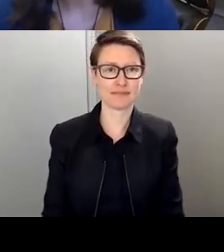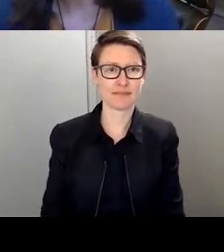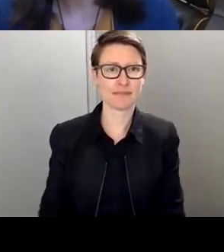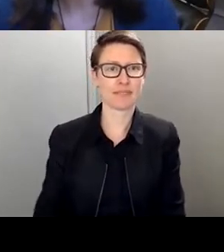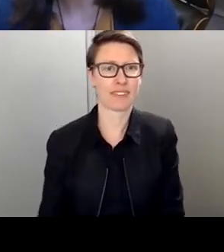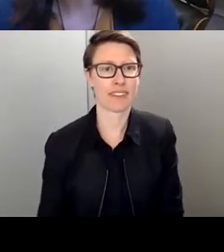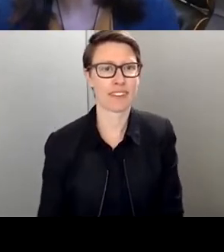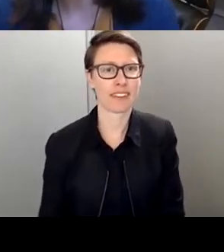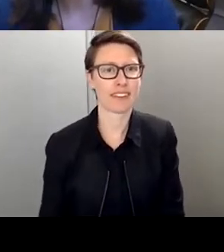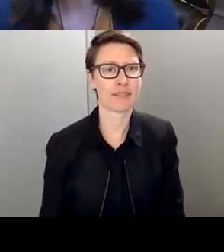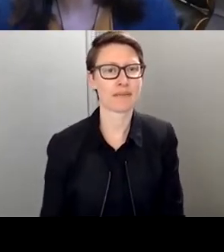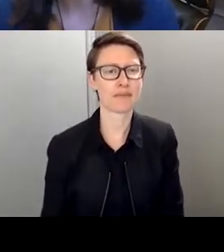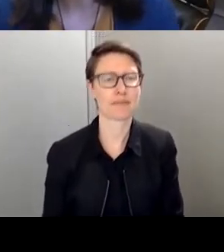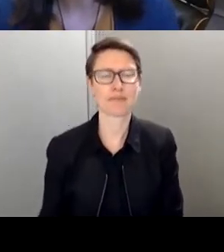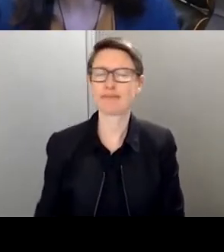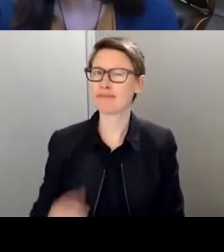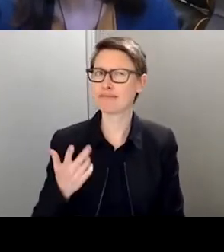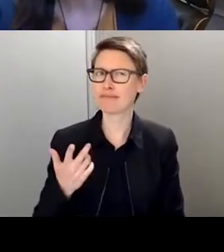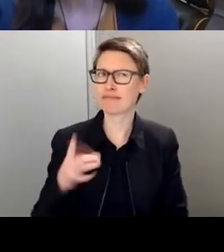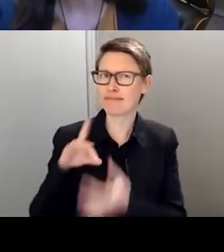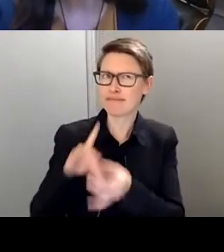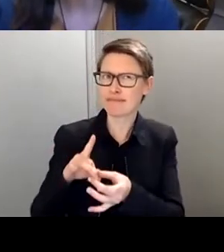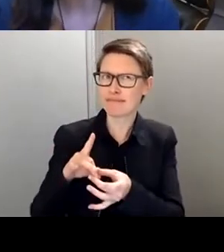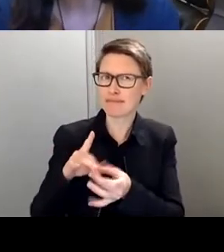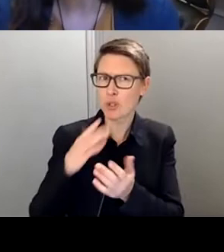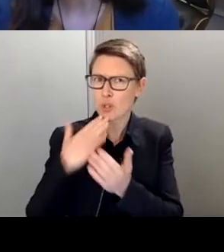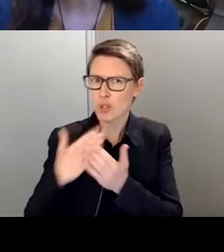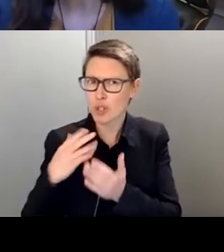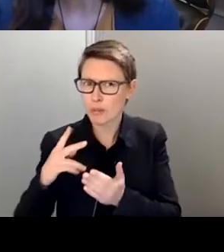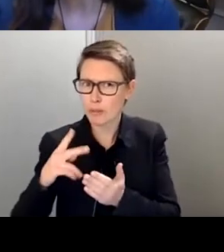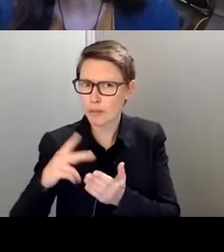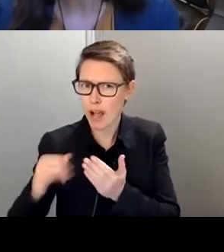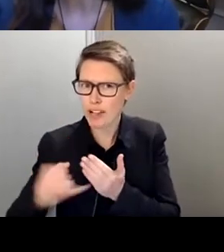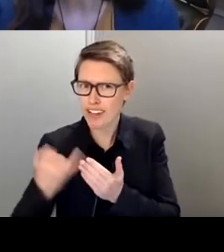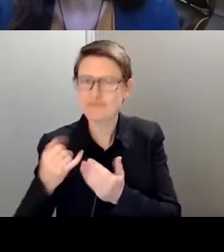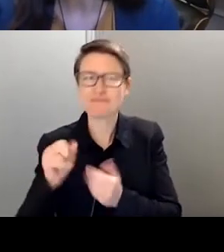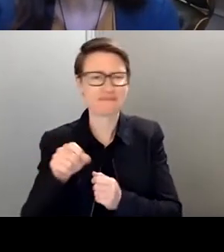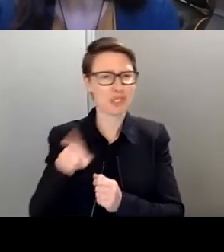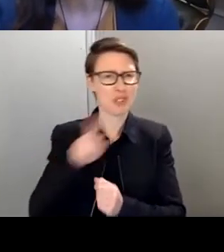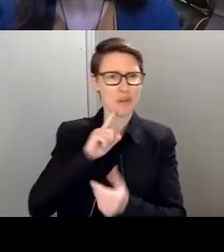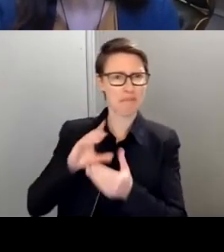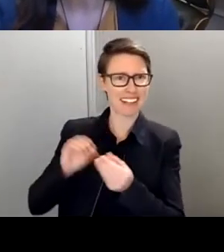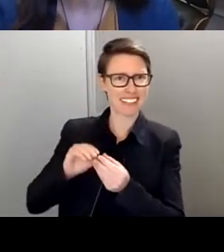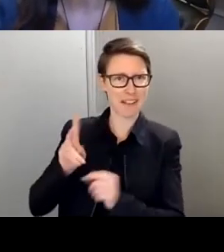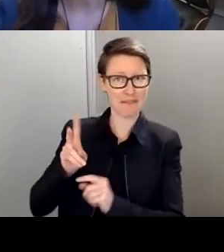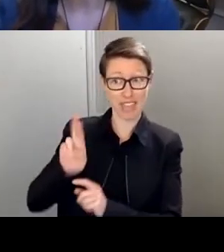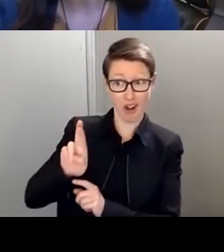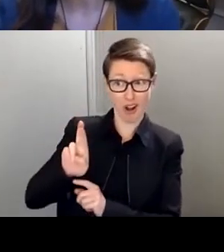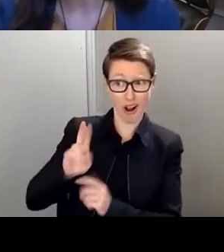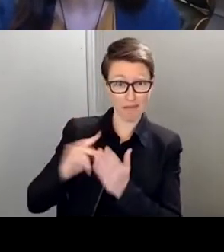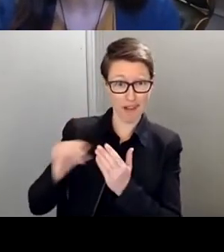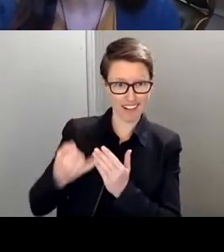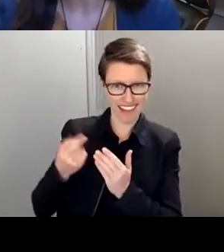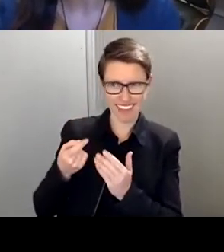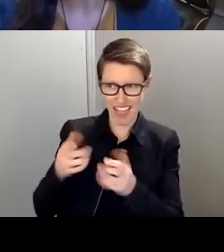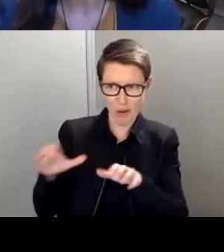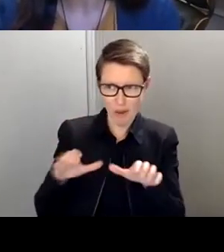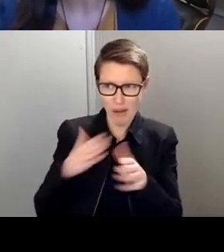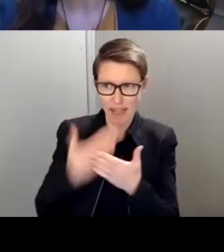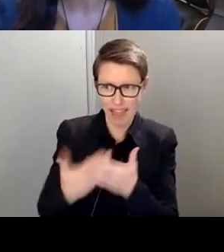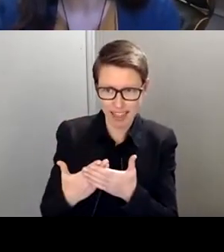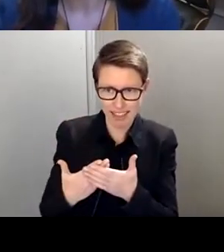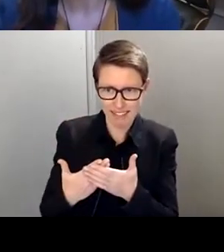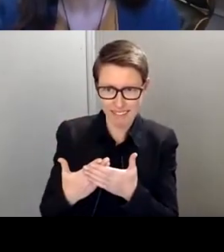was it the project that went good or the project you touched on the VR project that went well. So I think we'll go to